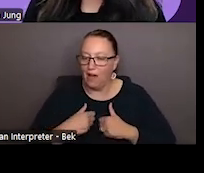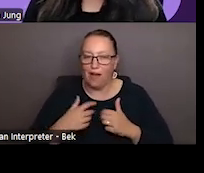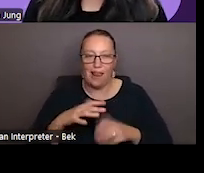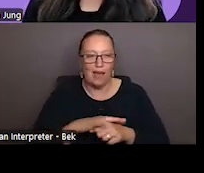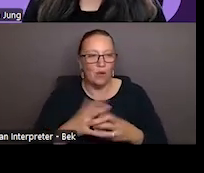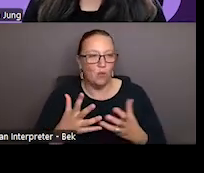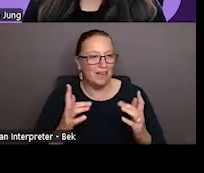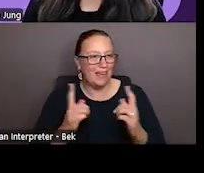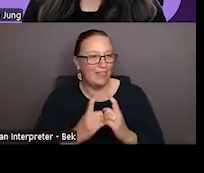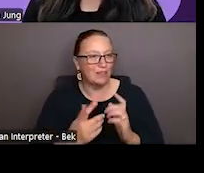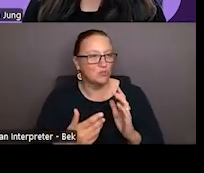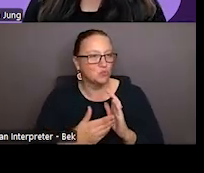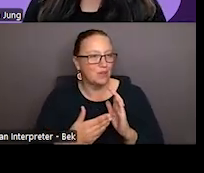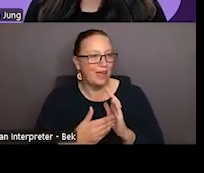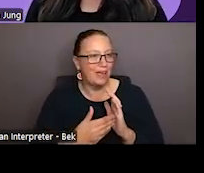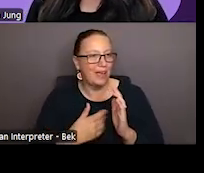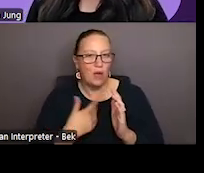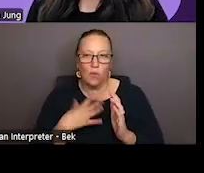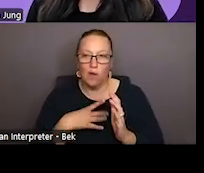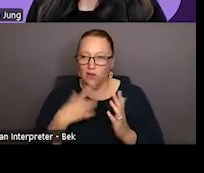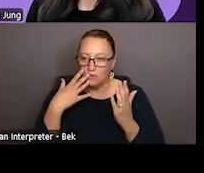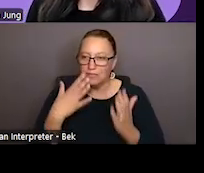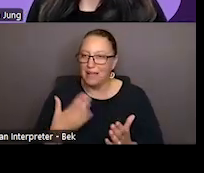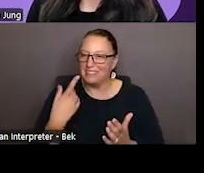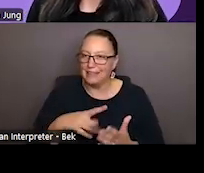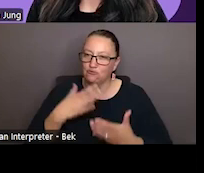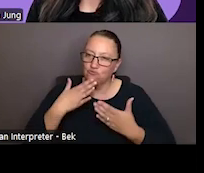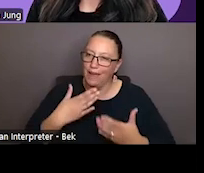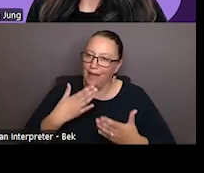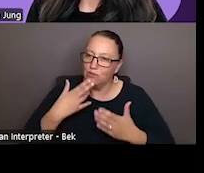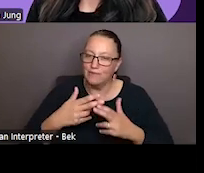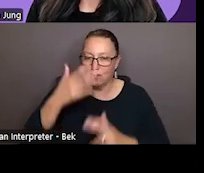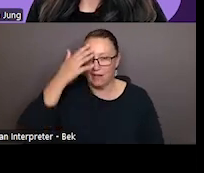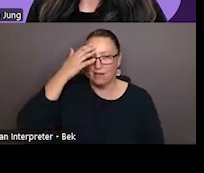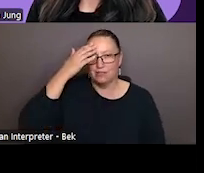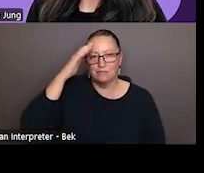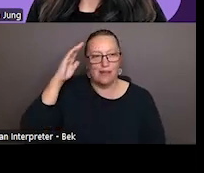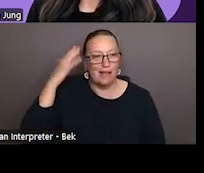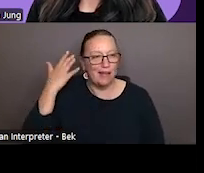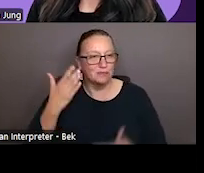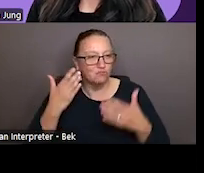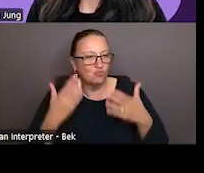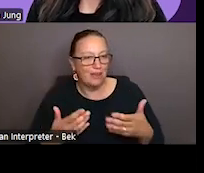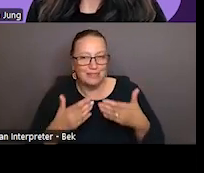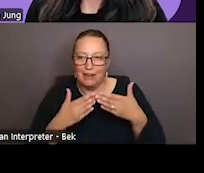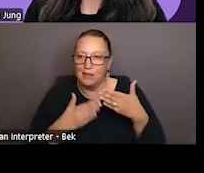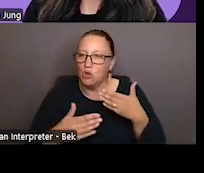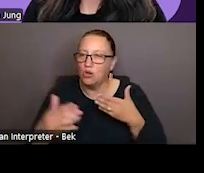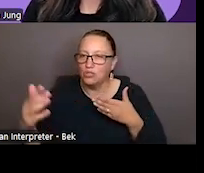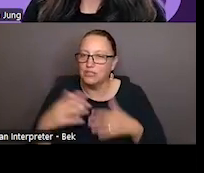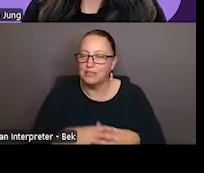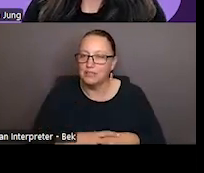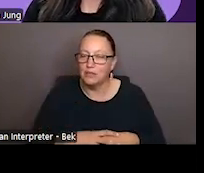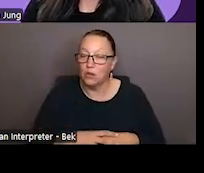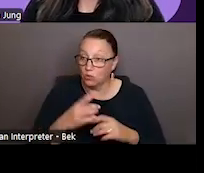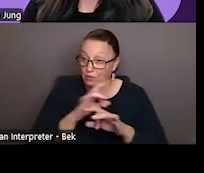today. I would like to pay my respect and gratitude to elders past, present, and emerging, and to all Aboriginal